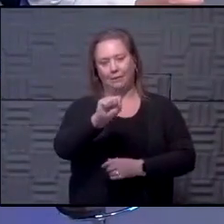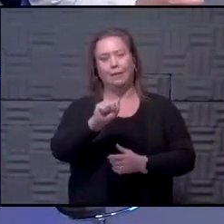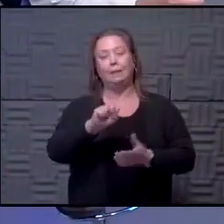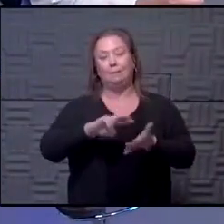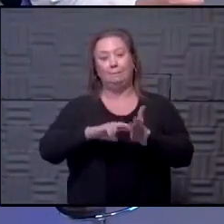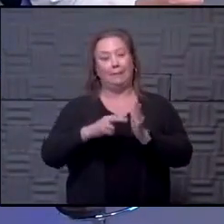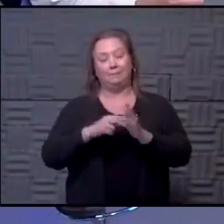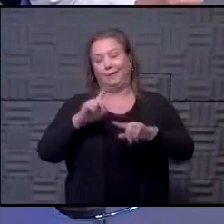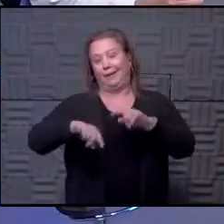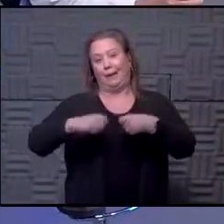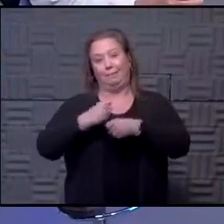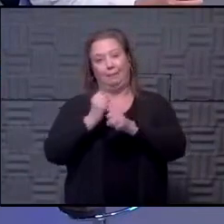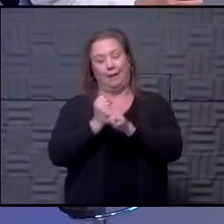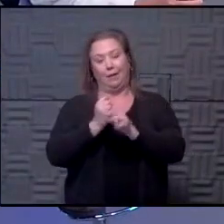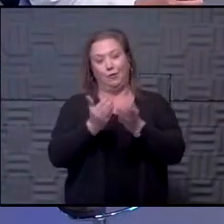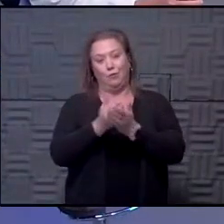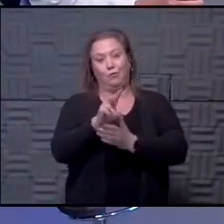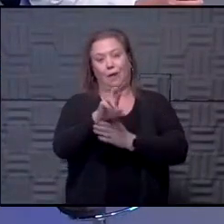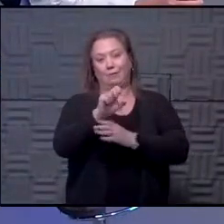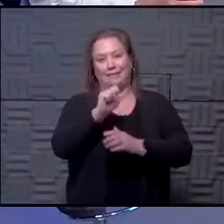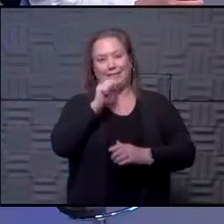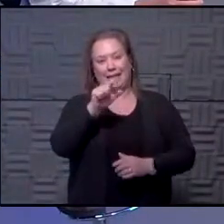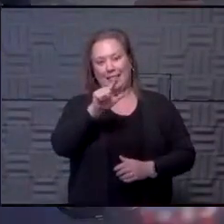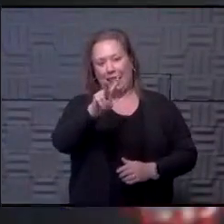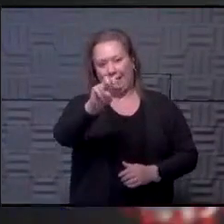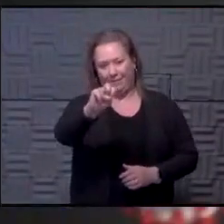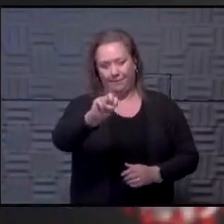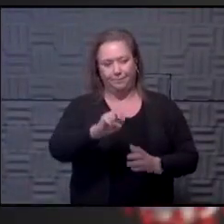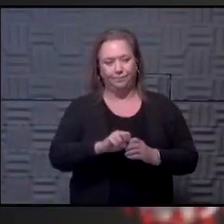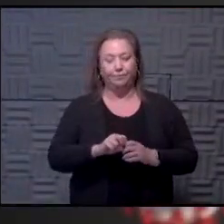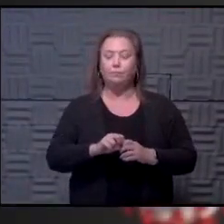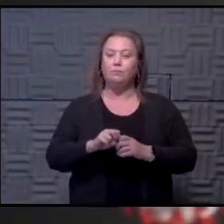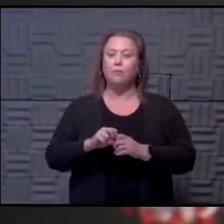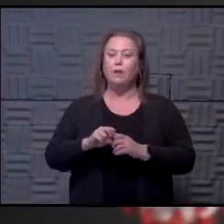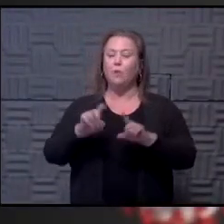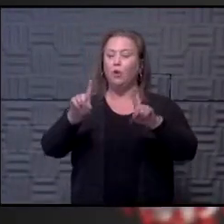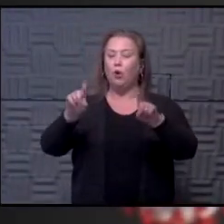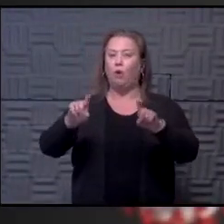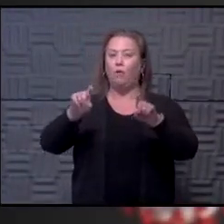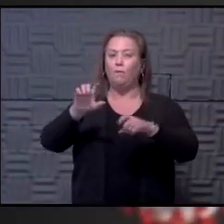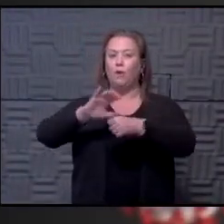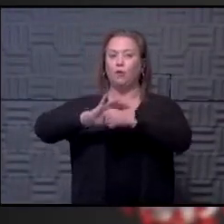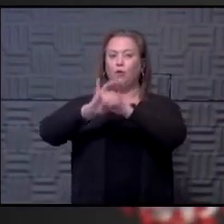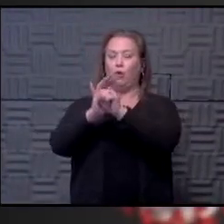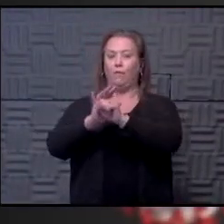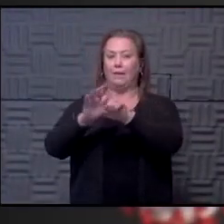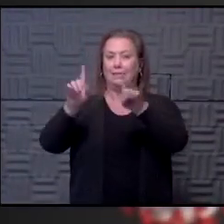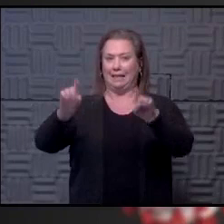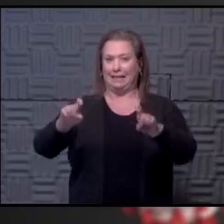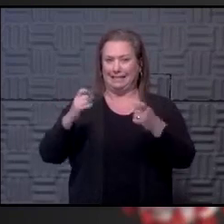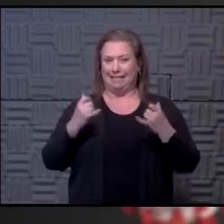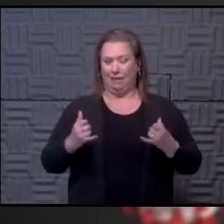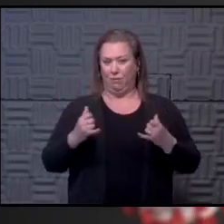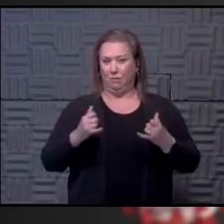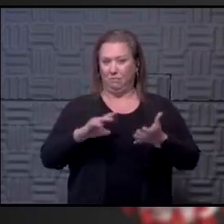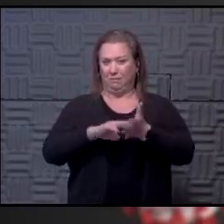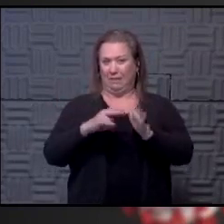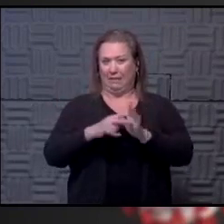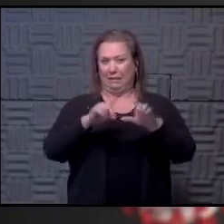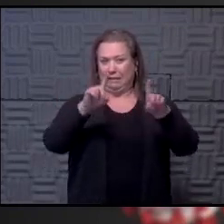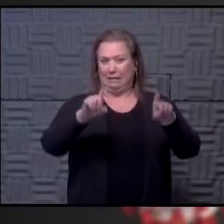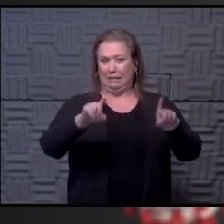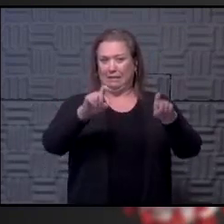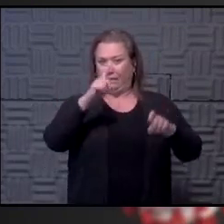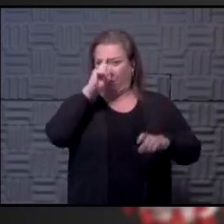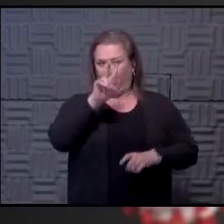virus. All right, when getting a COVID-19 test, does that include testing for the variants? It does